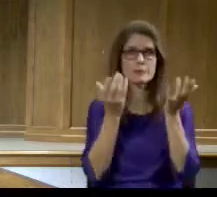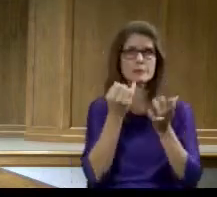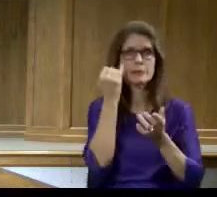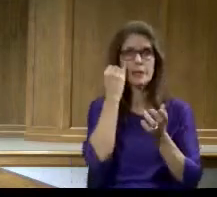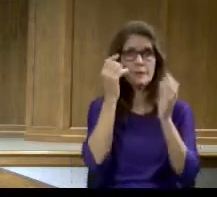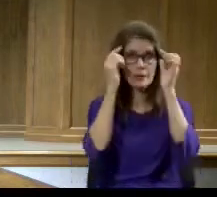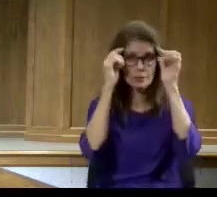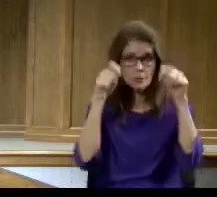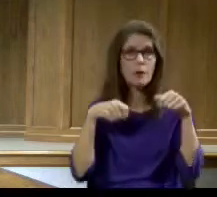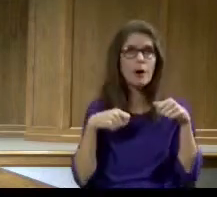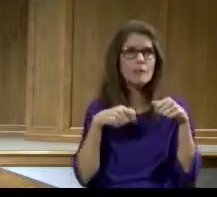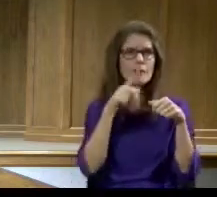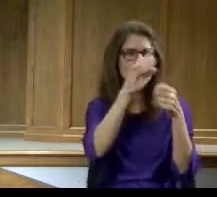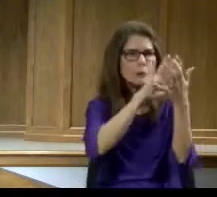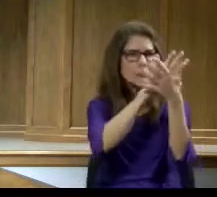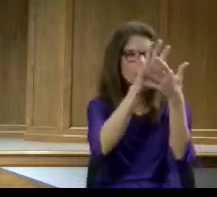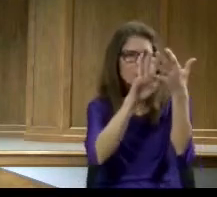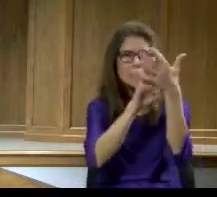blur.